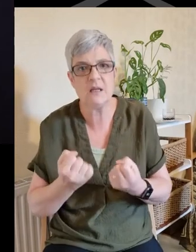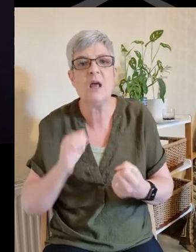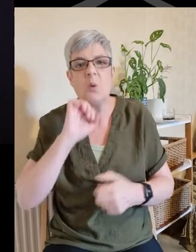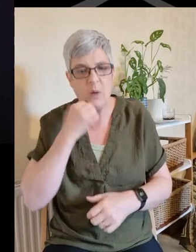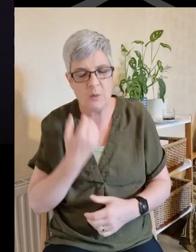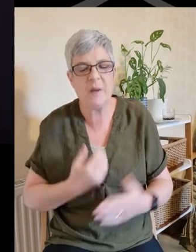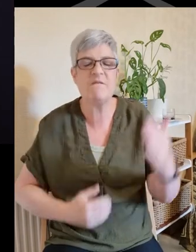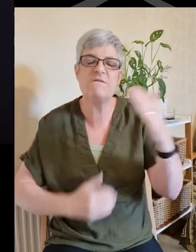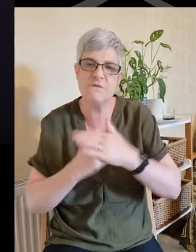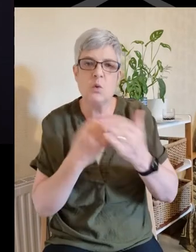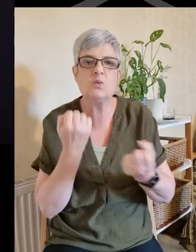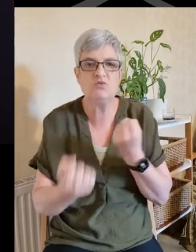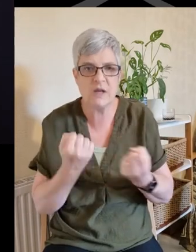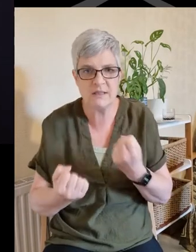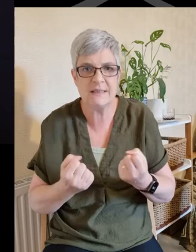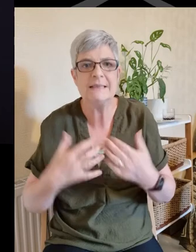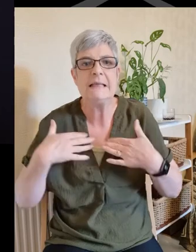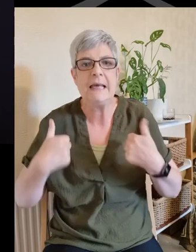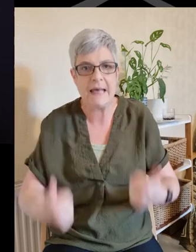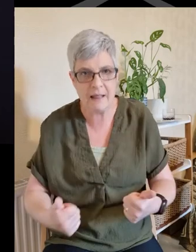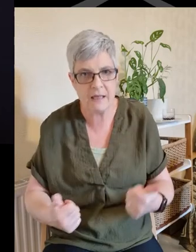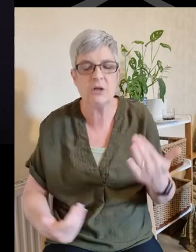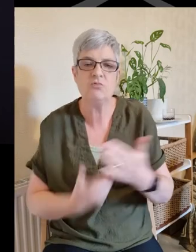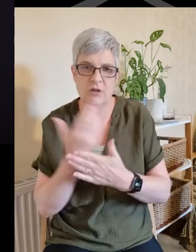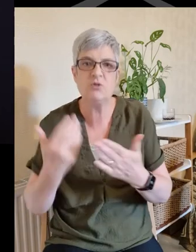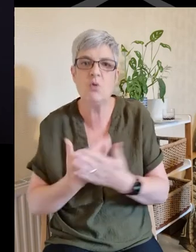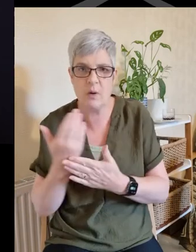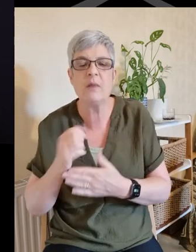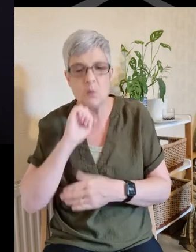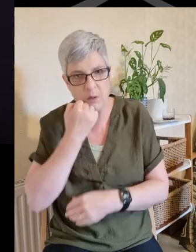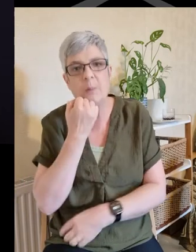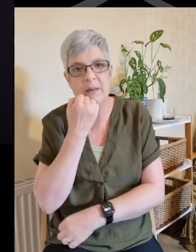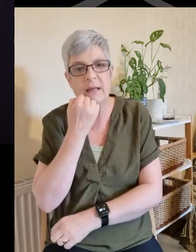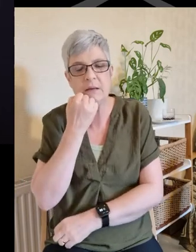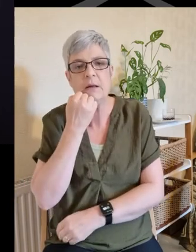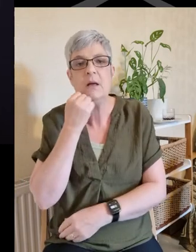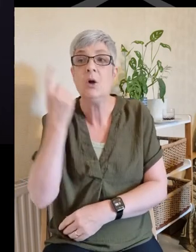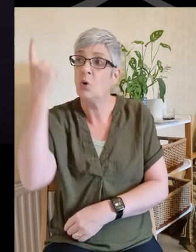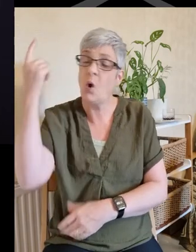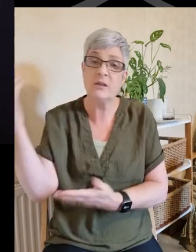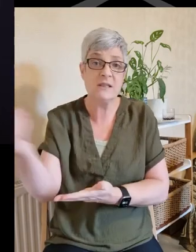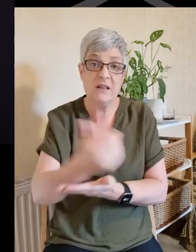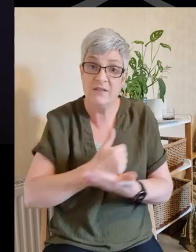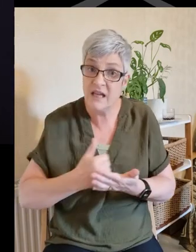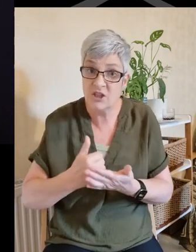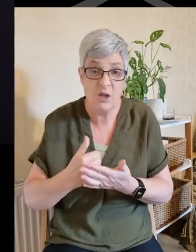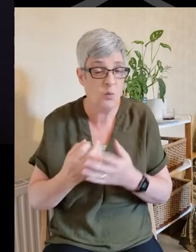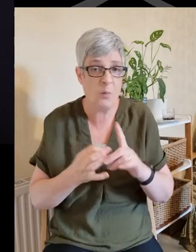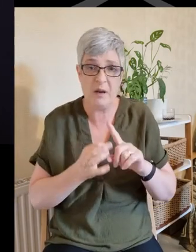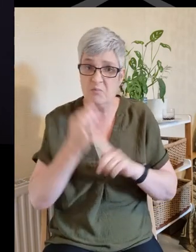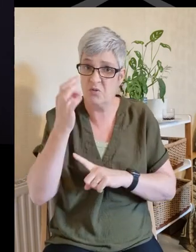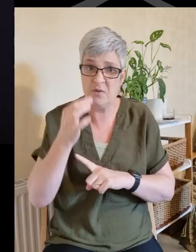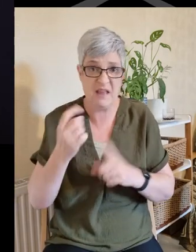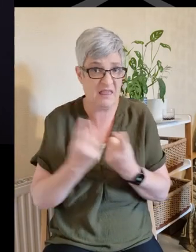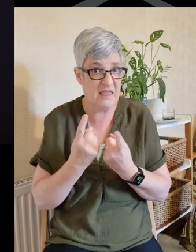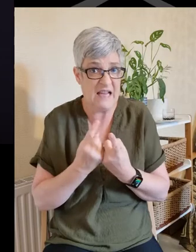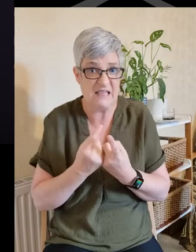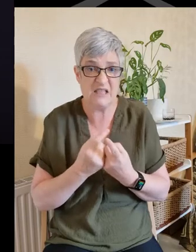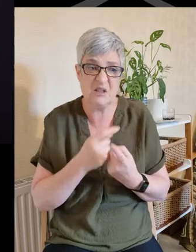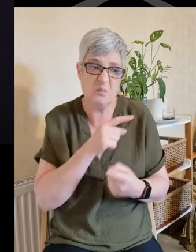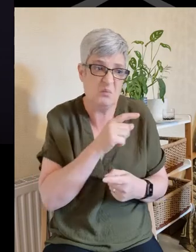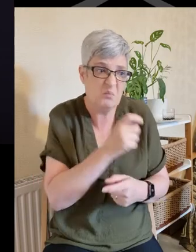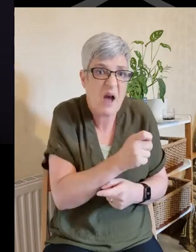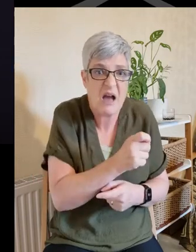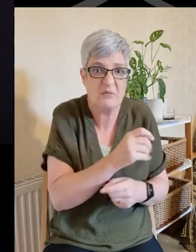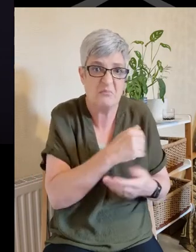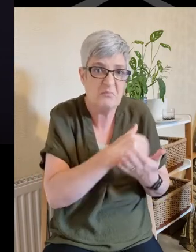and healing and renewal ultimately. The salvation of God is not simply going to be an improving of things here and there and making things a bit